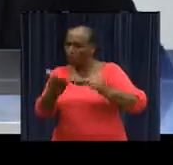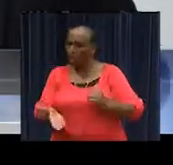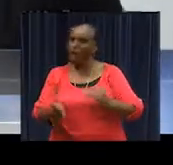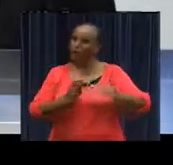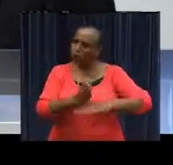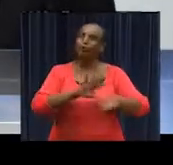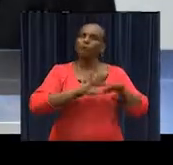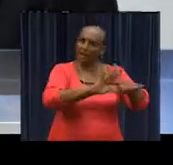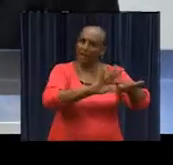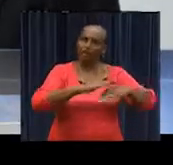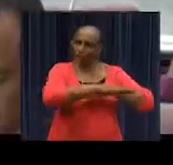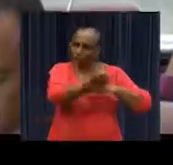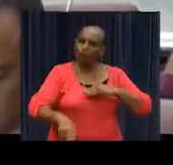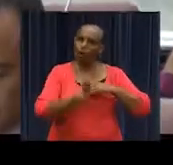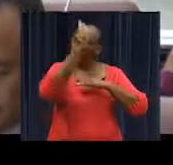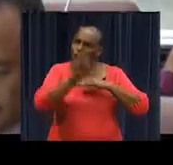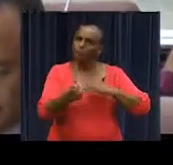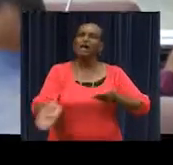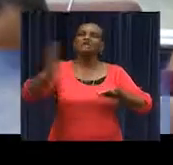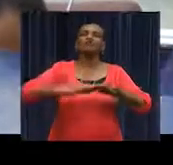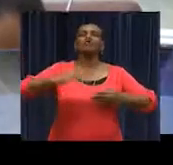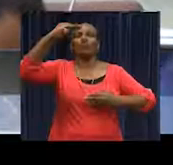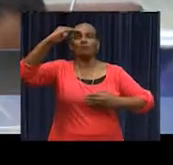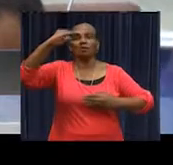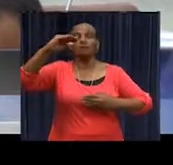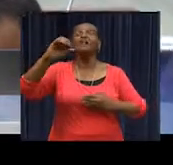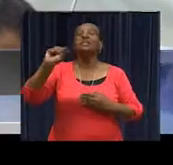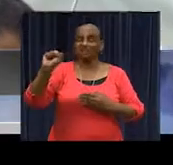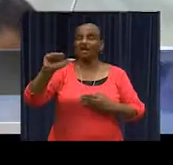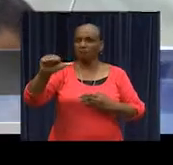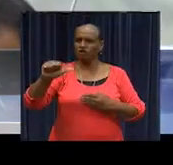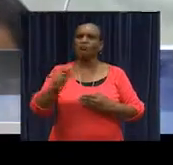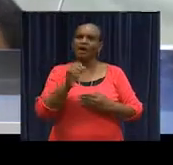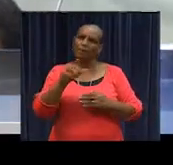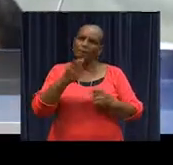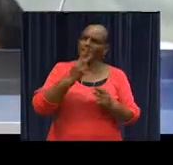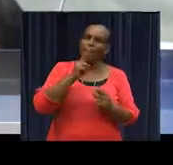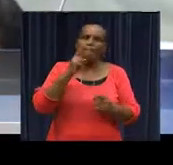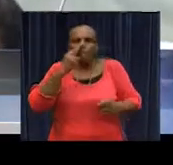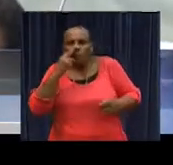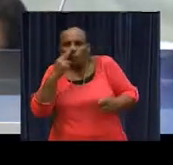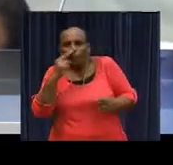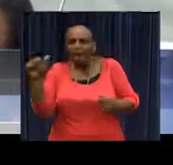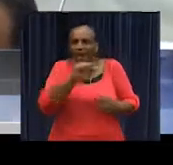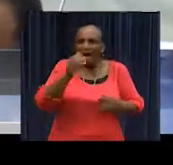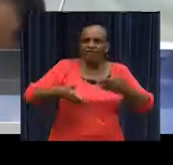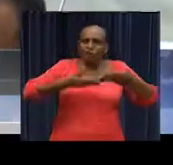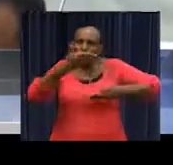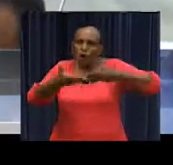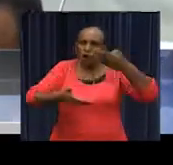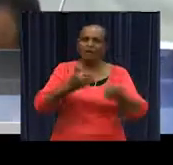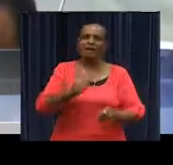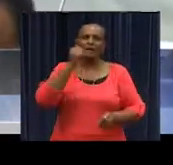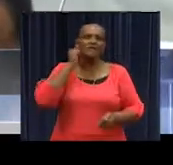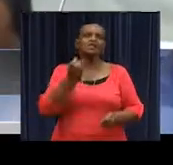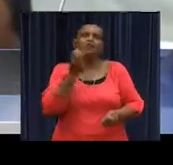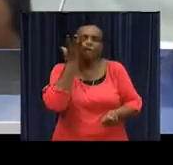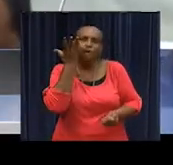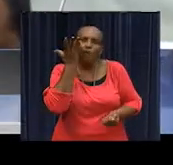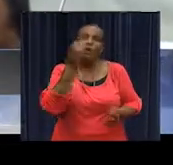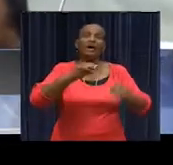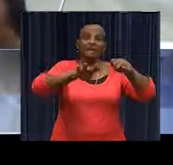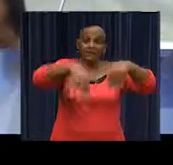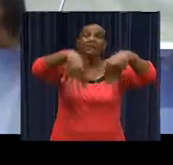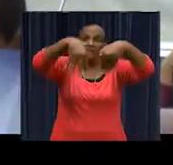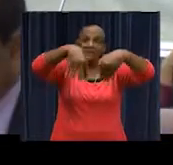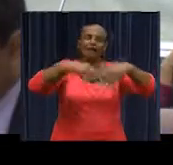to abandon this increase. On the other hand, the government has enough support from the NDP party to continue with the policy to